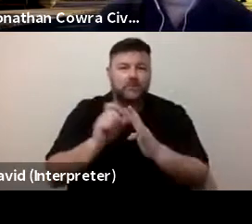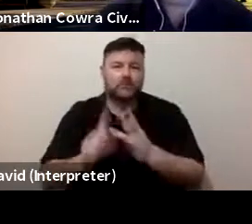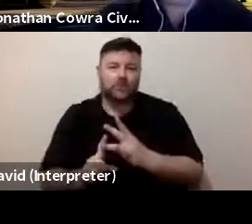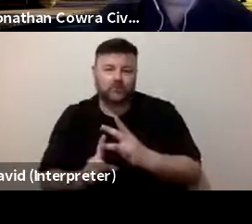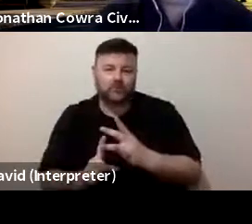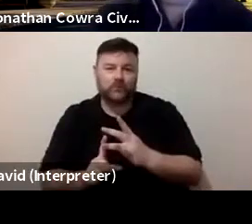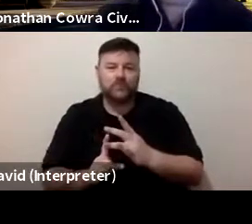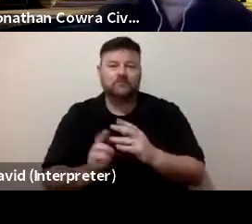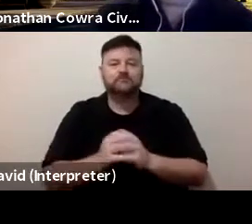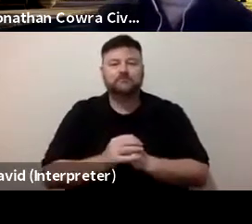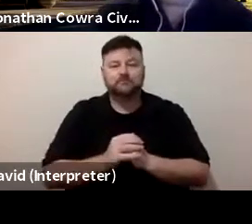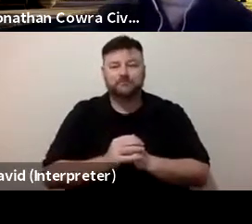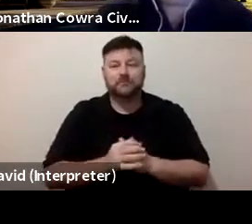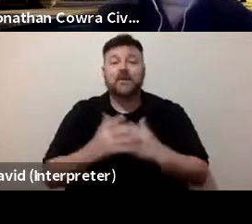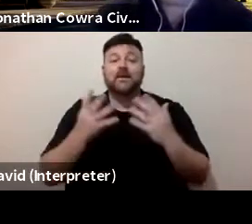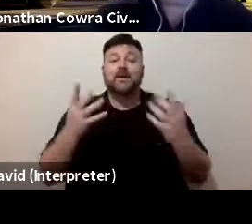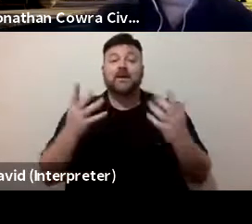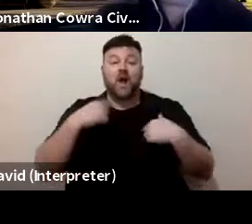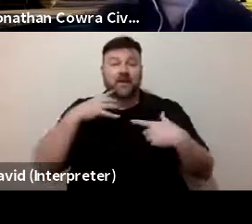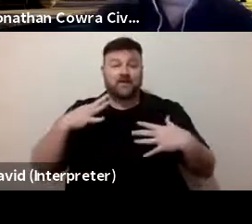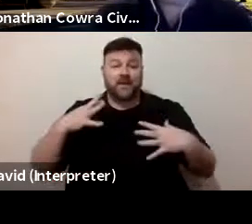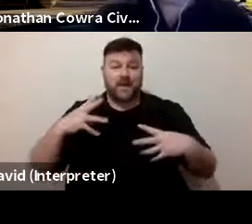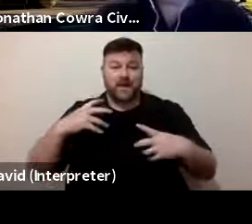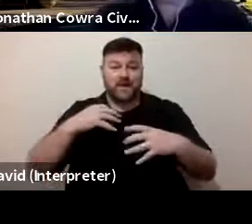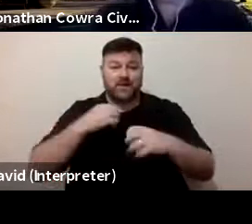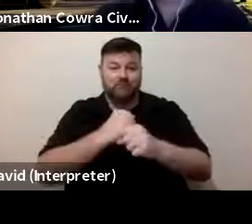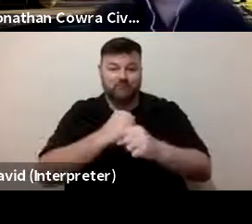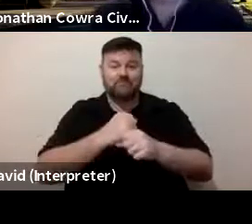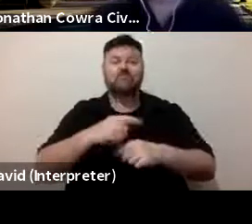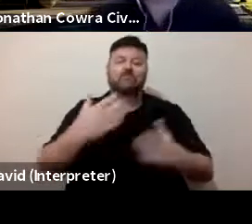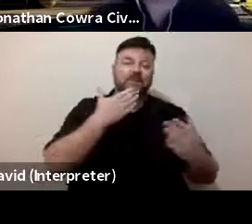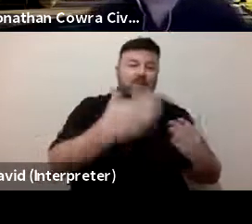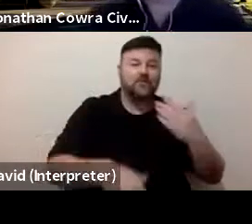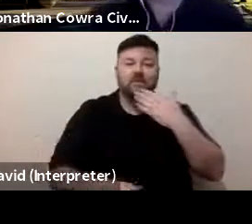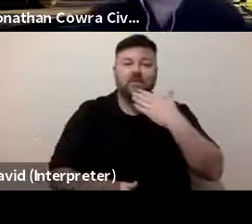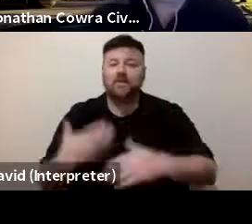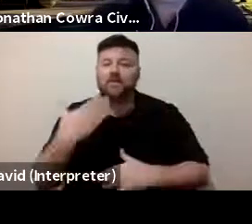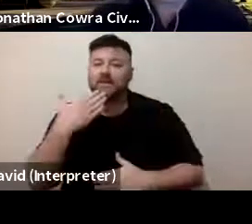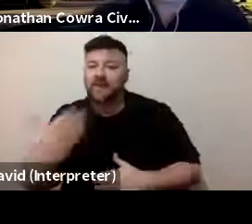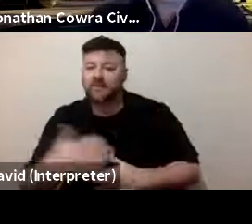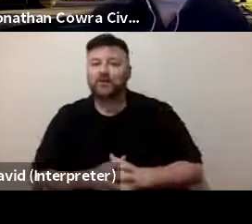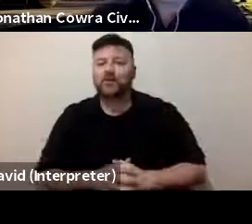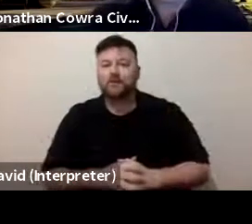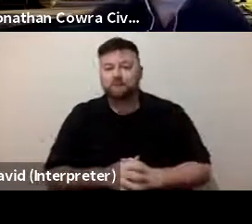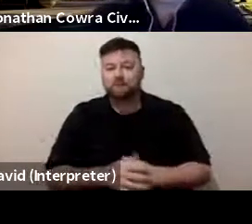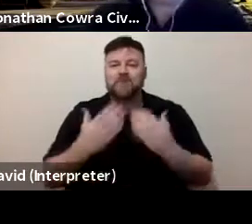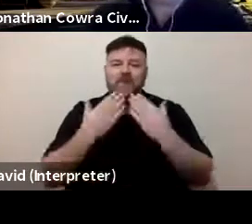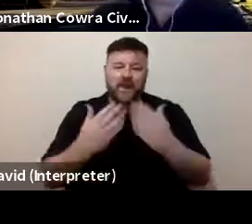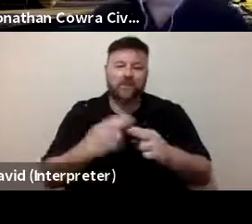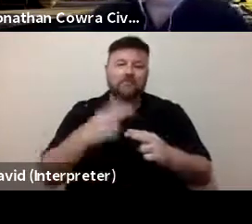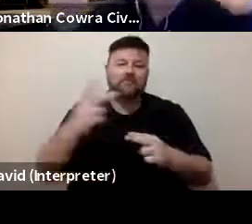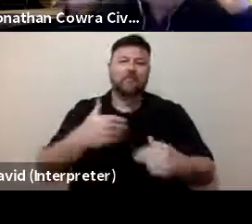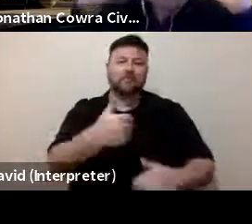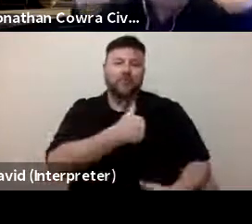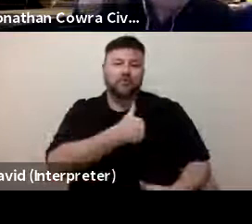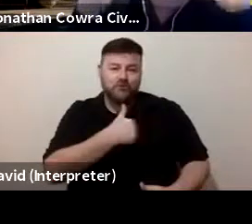and in front of us. Anyway, I think that might wrap us up. Thank you, thank you, thank you, everybody, for your generosity, your spirit,